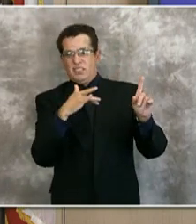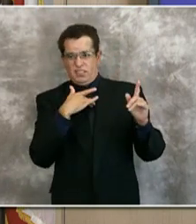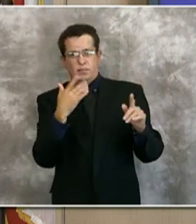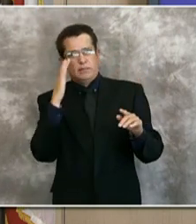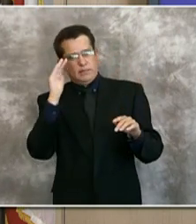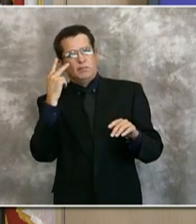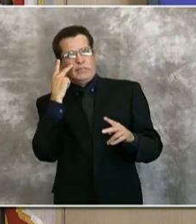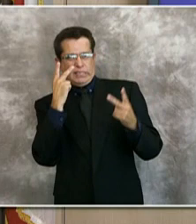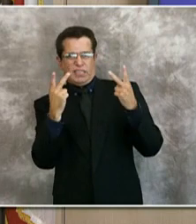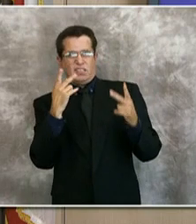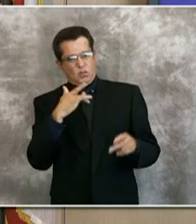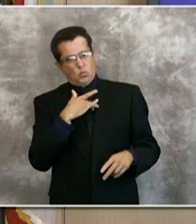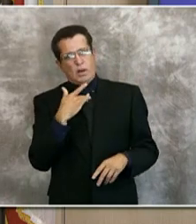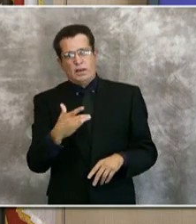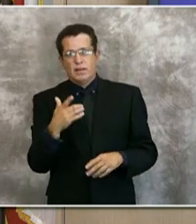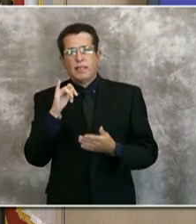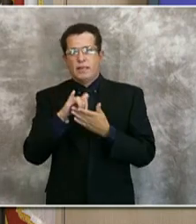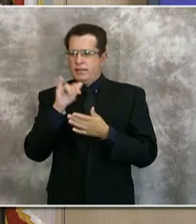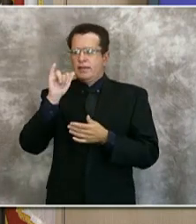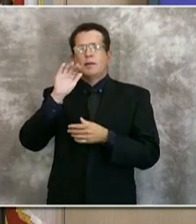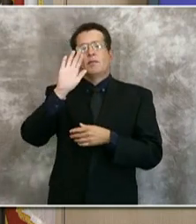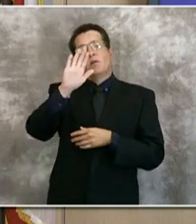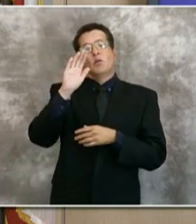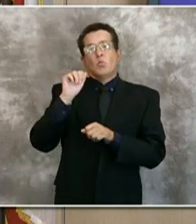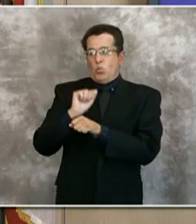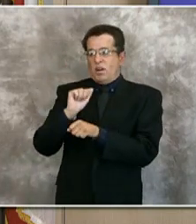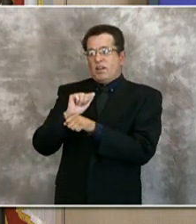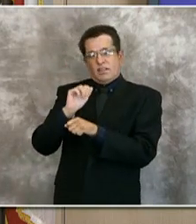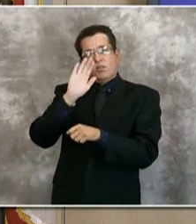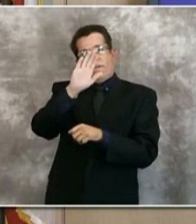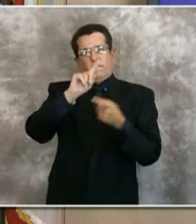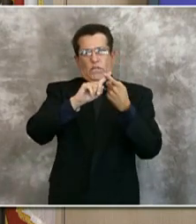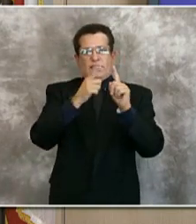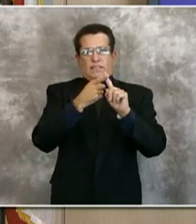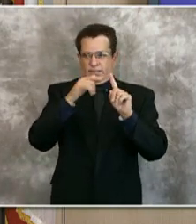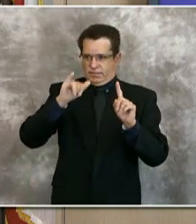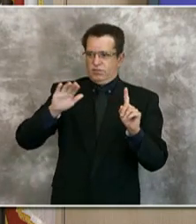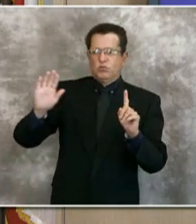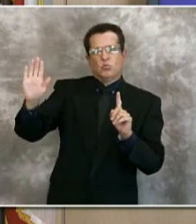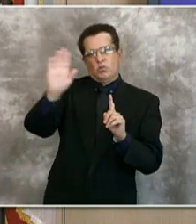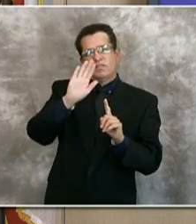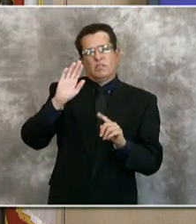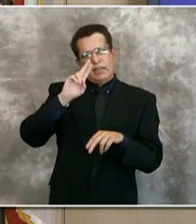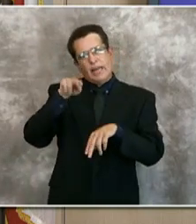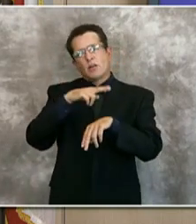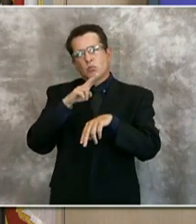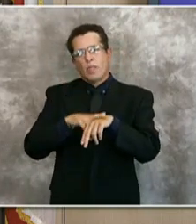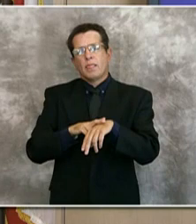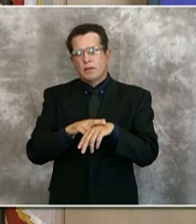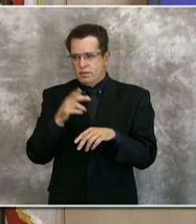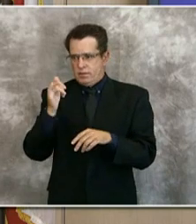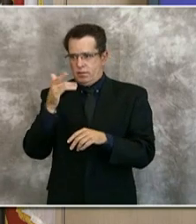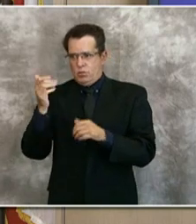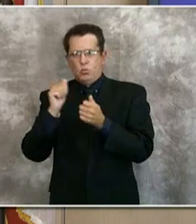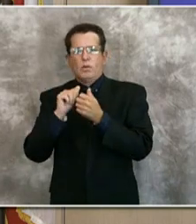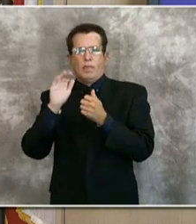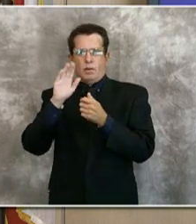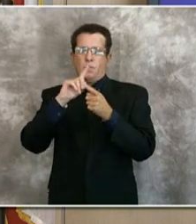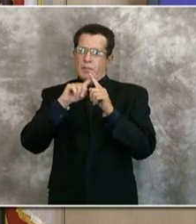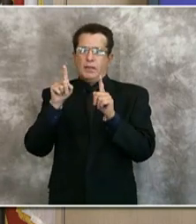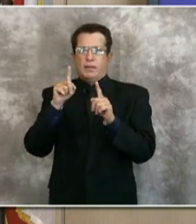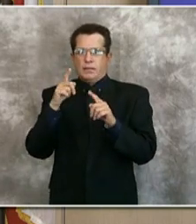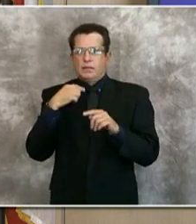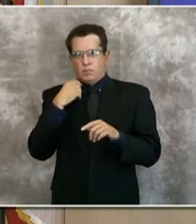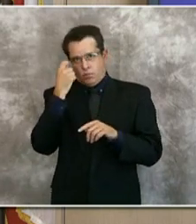and it speaks to sort of human nature. When you're doing your work, you're kind of in the zone, and you're doing what you are asked to do with your policies and procedures.